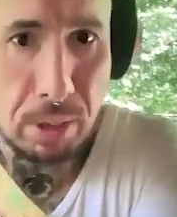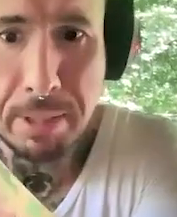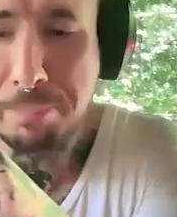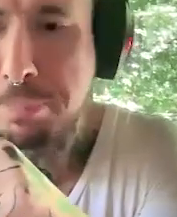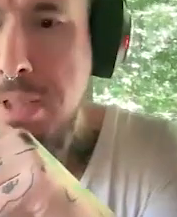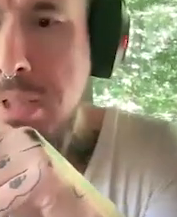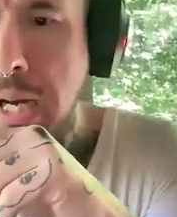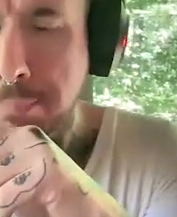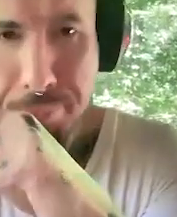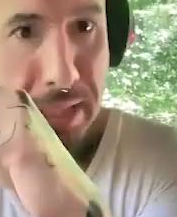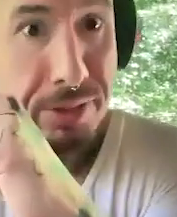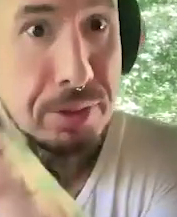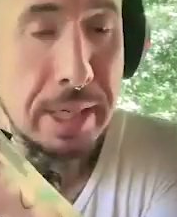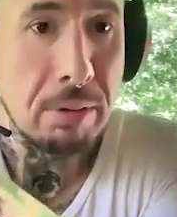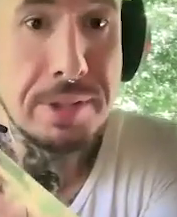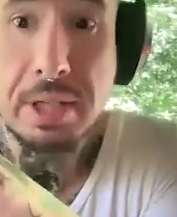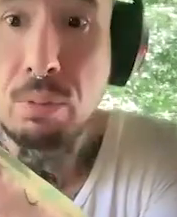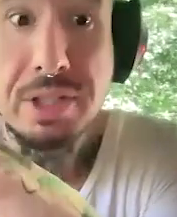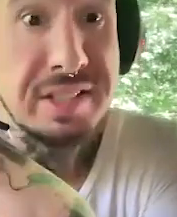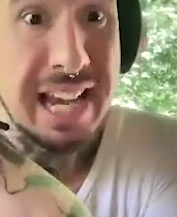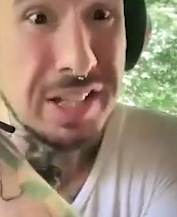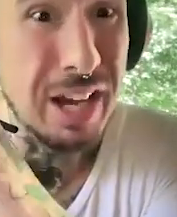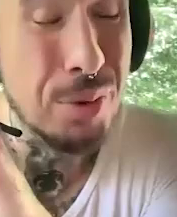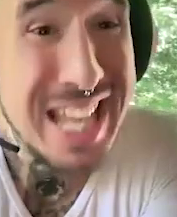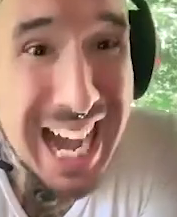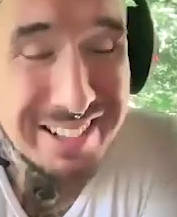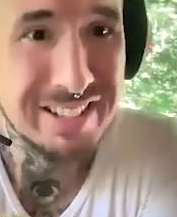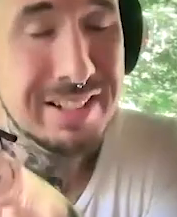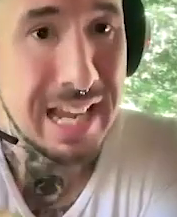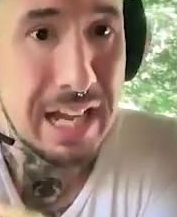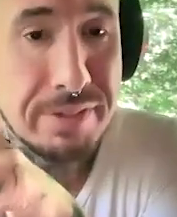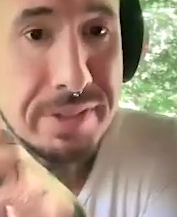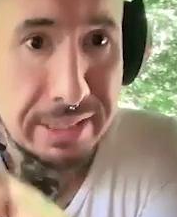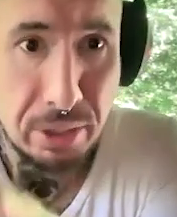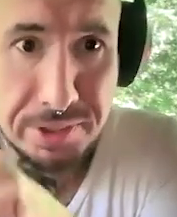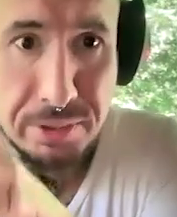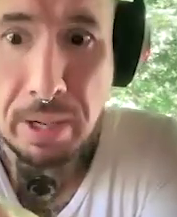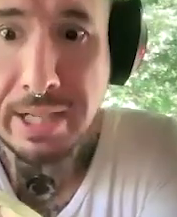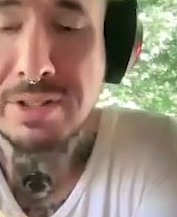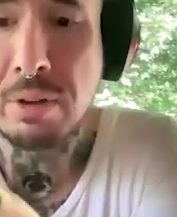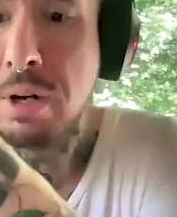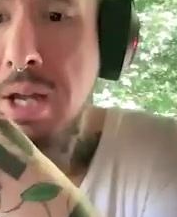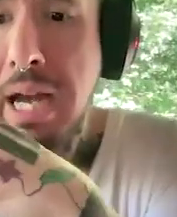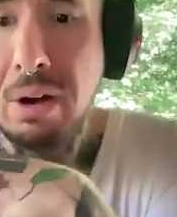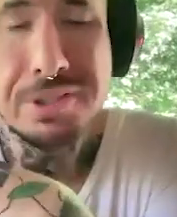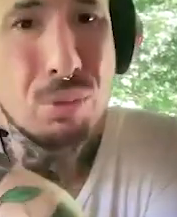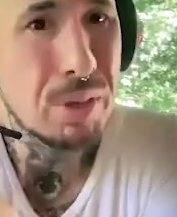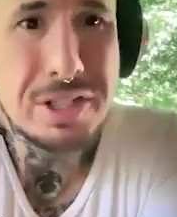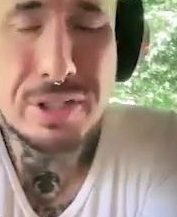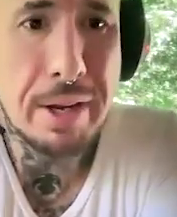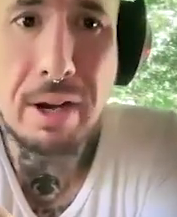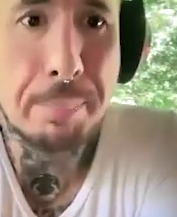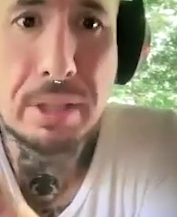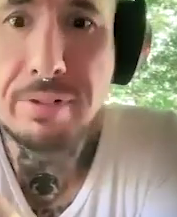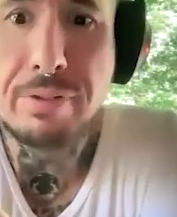right? In employment, in certain areas in which it's actually helpful not to have diagnoses, right? And so I also